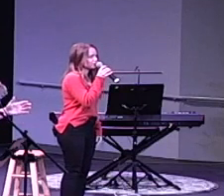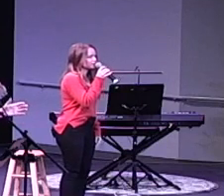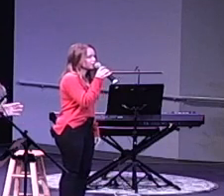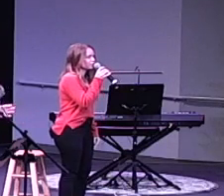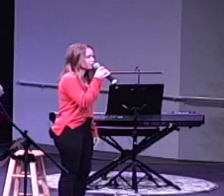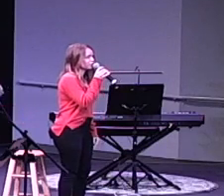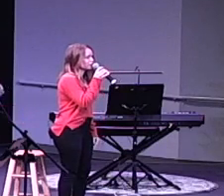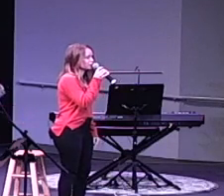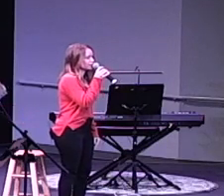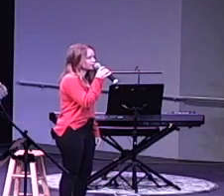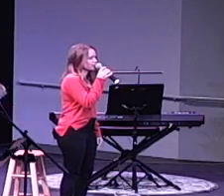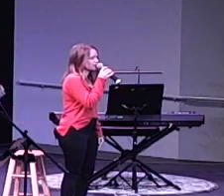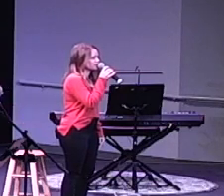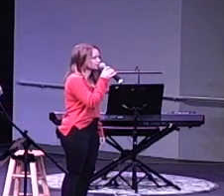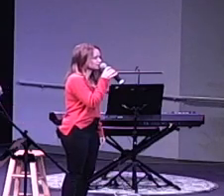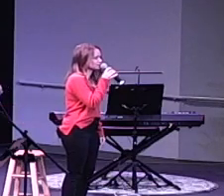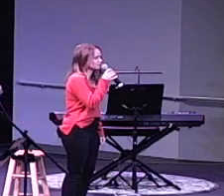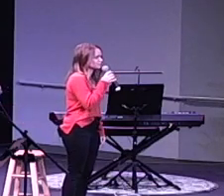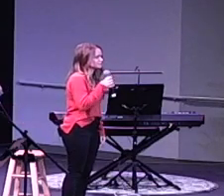Redeemed, only beauty